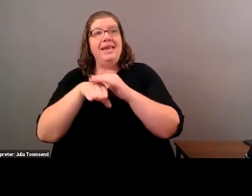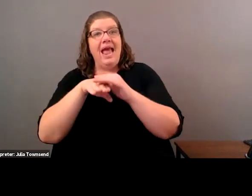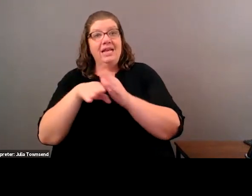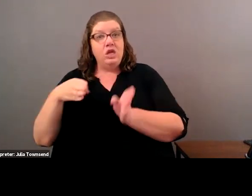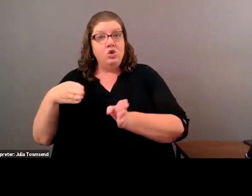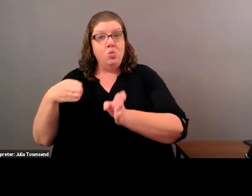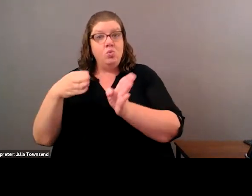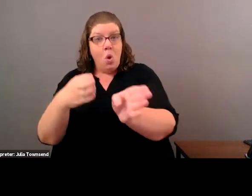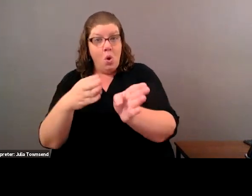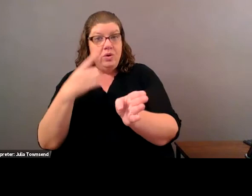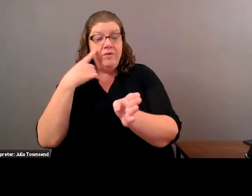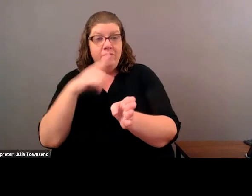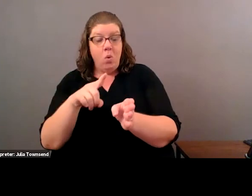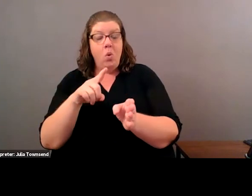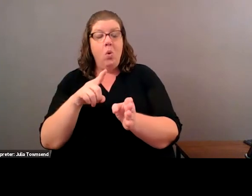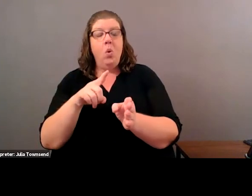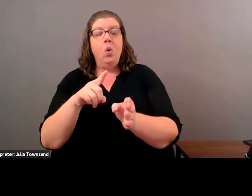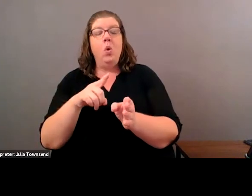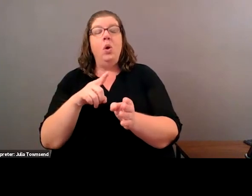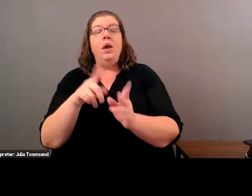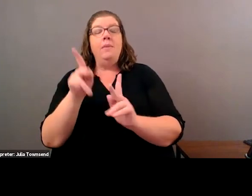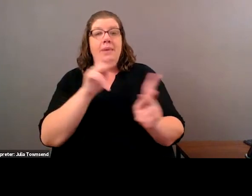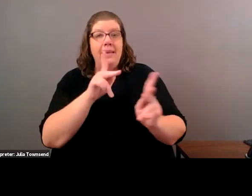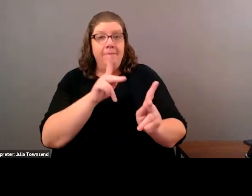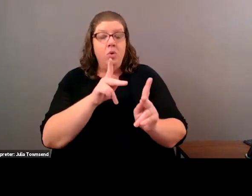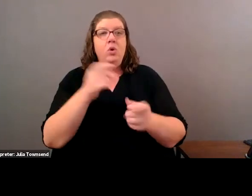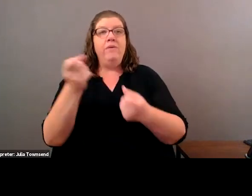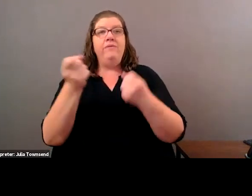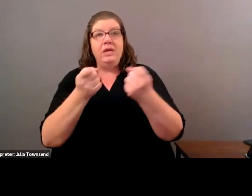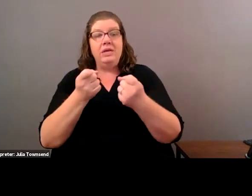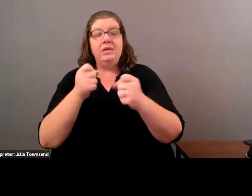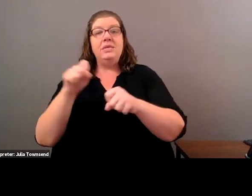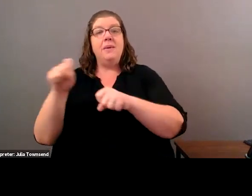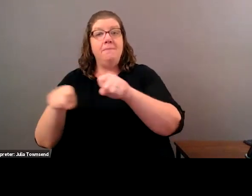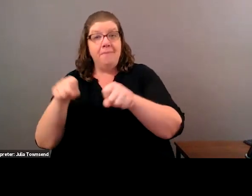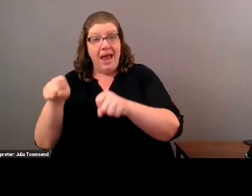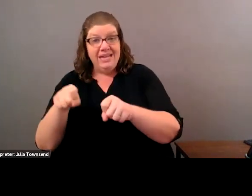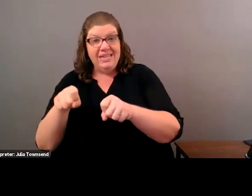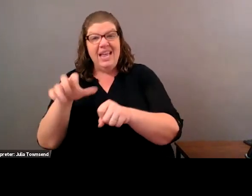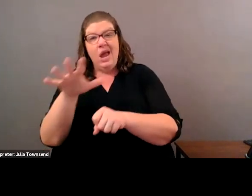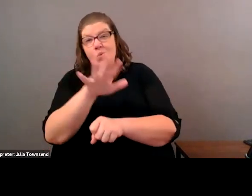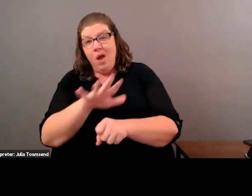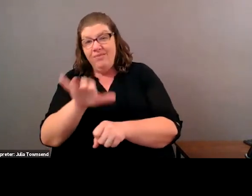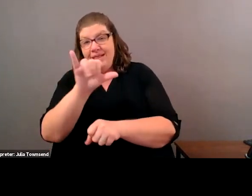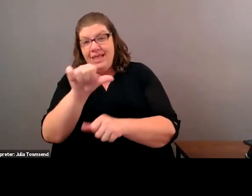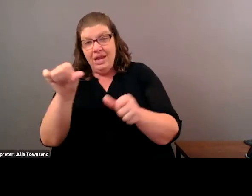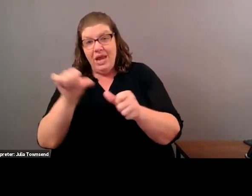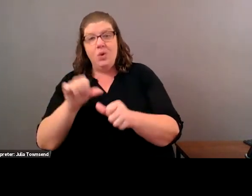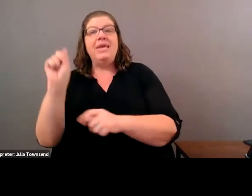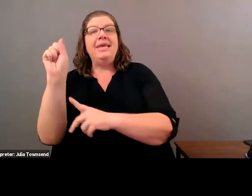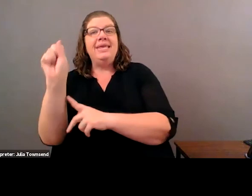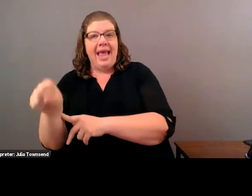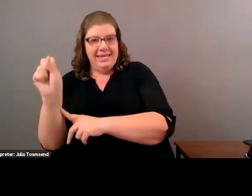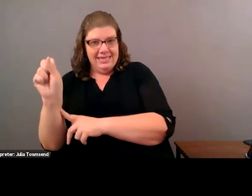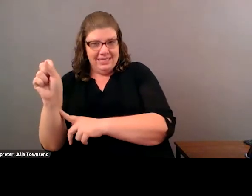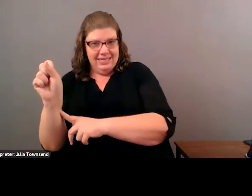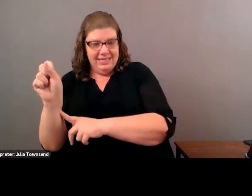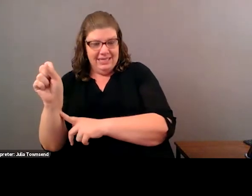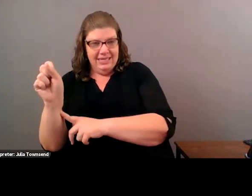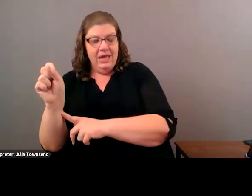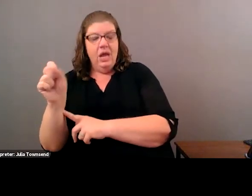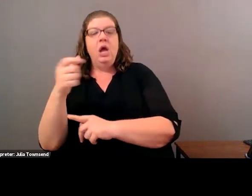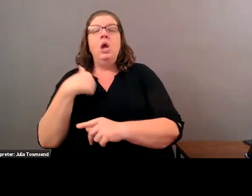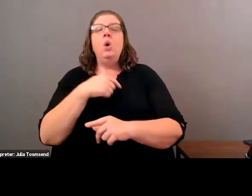for pedestrians, vehicles, bikes, and will it be roughly in that location? The answer is yes. We